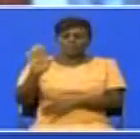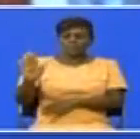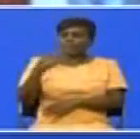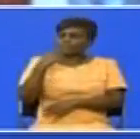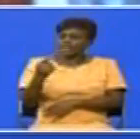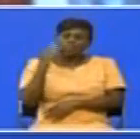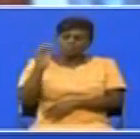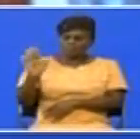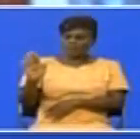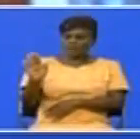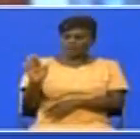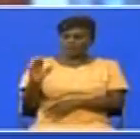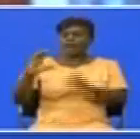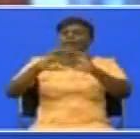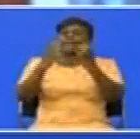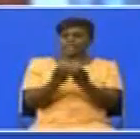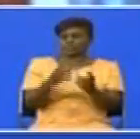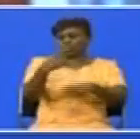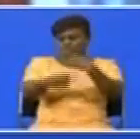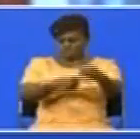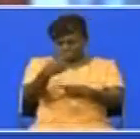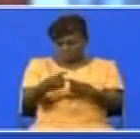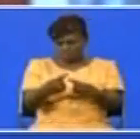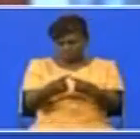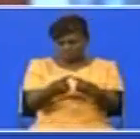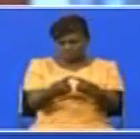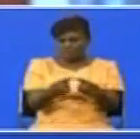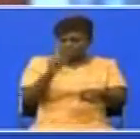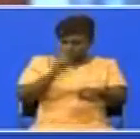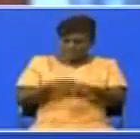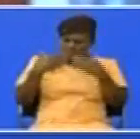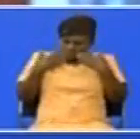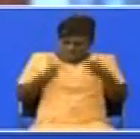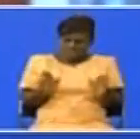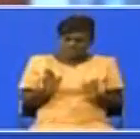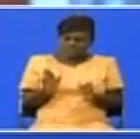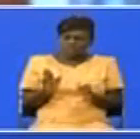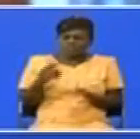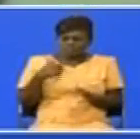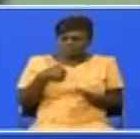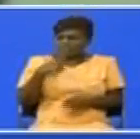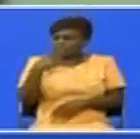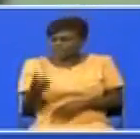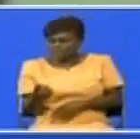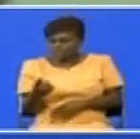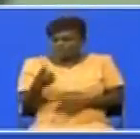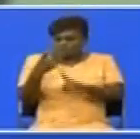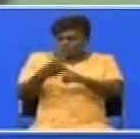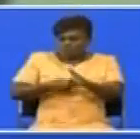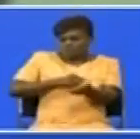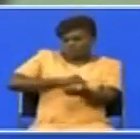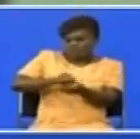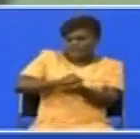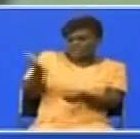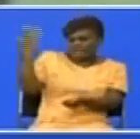the mother that we are still in class. While we are through, I'll let you know. Tangu Ijumaa wiki